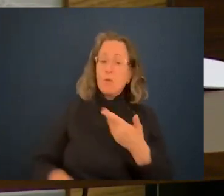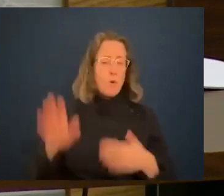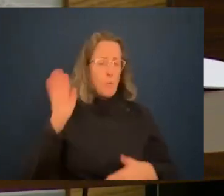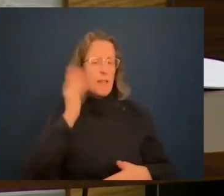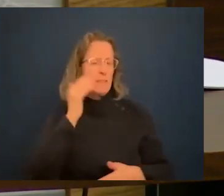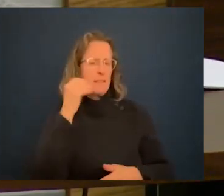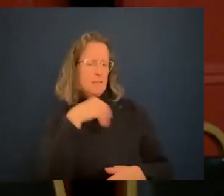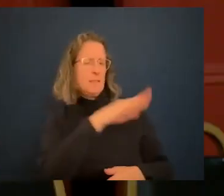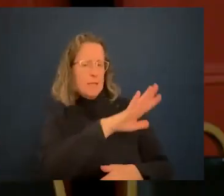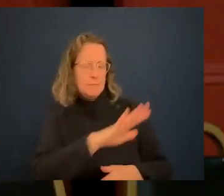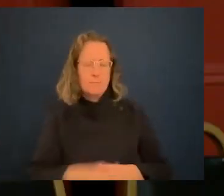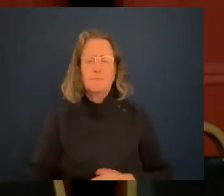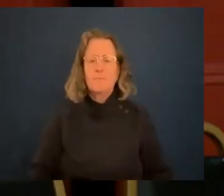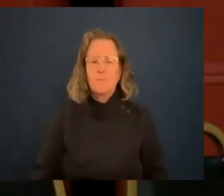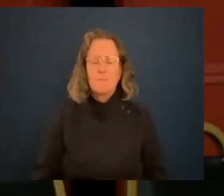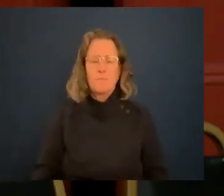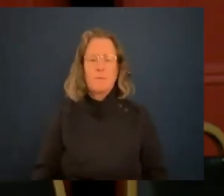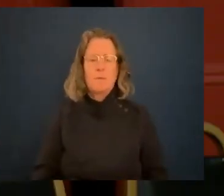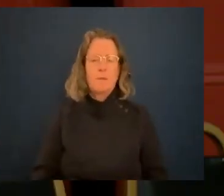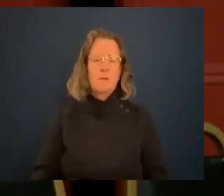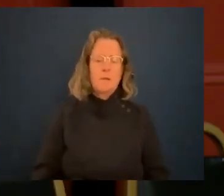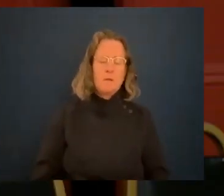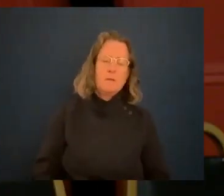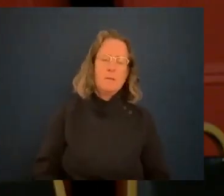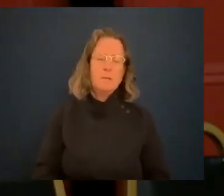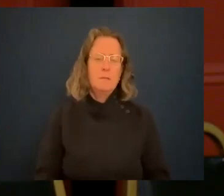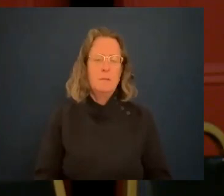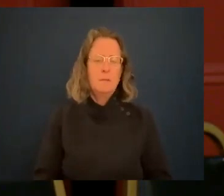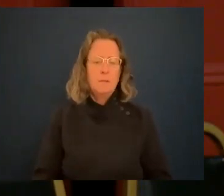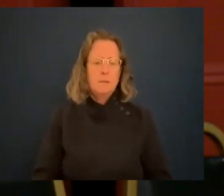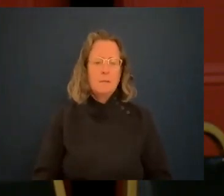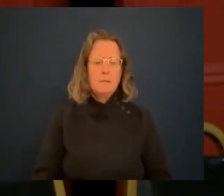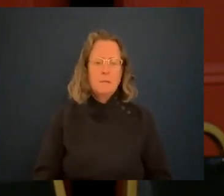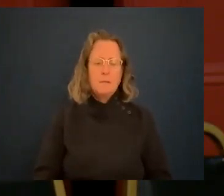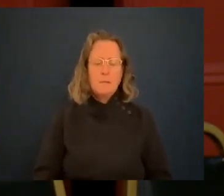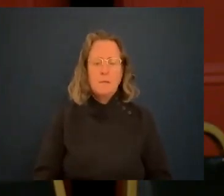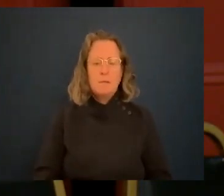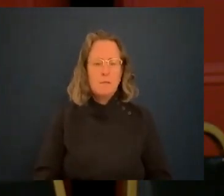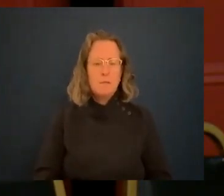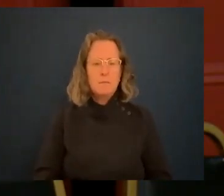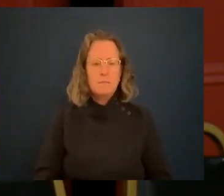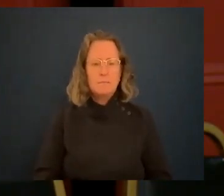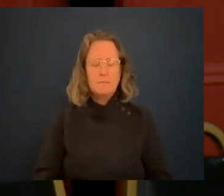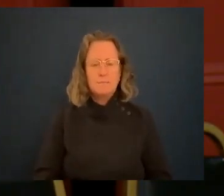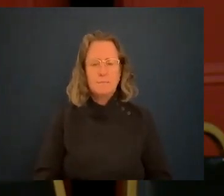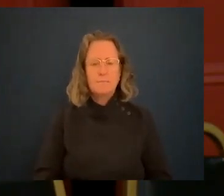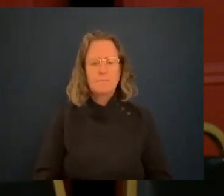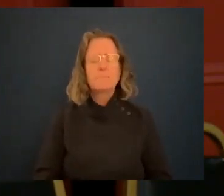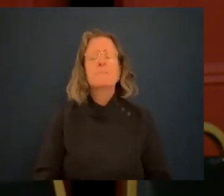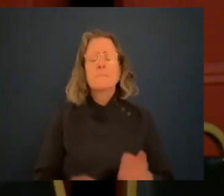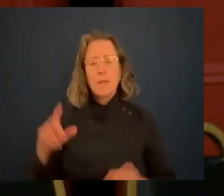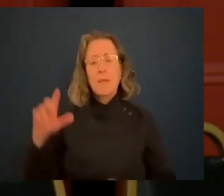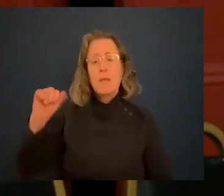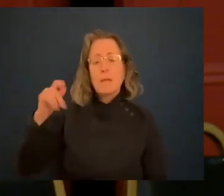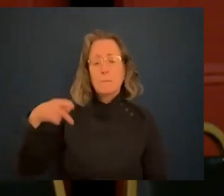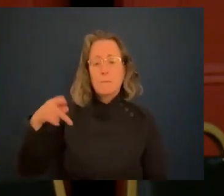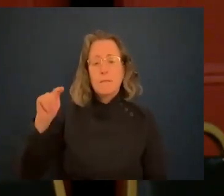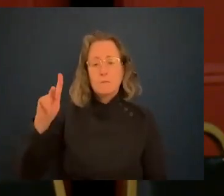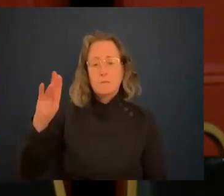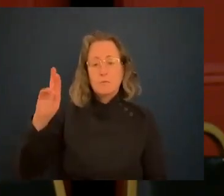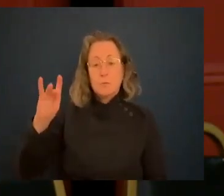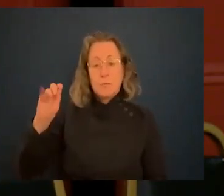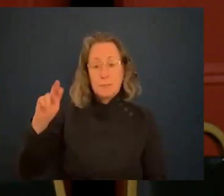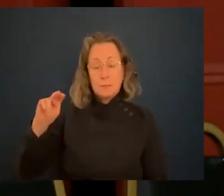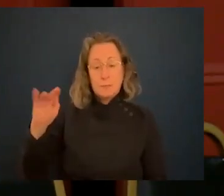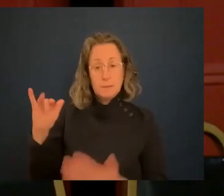welcome now the other thing I'm not quite clear on is it seems to me that I read in the AP Triton study that